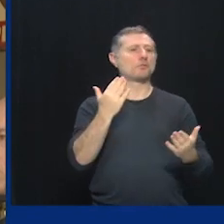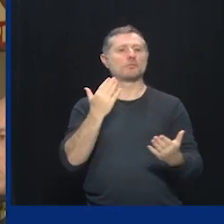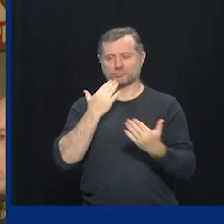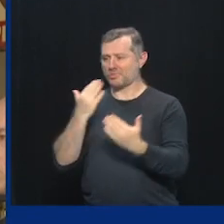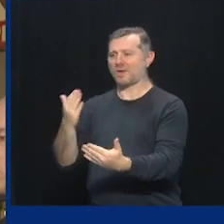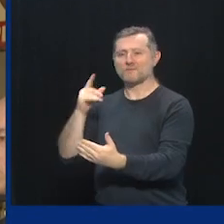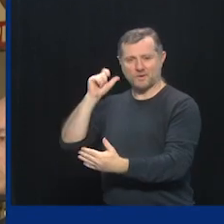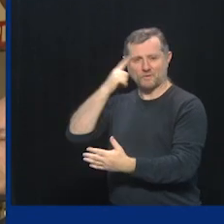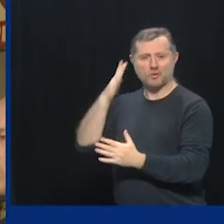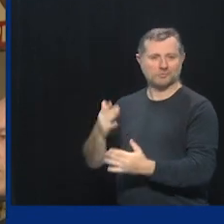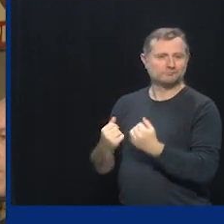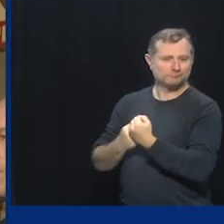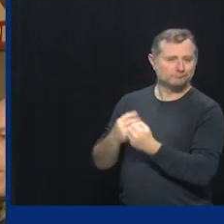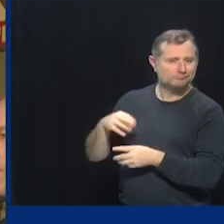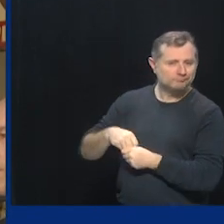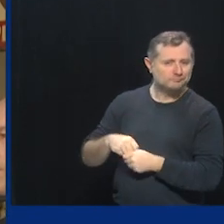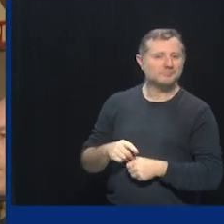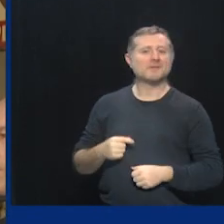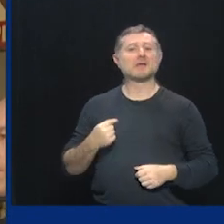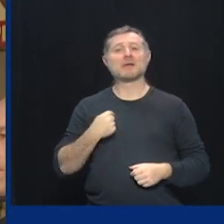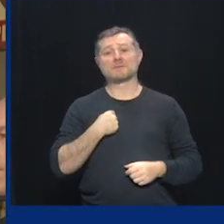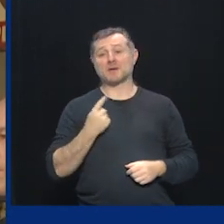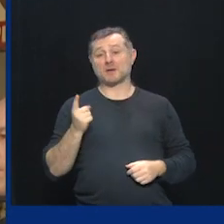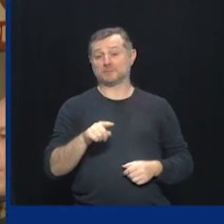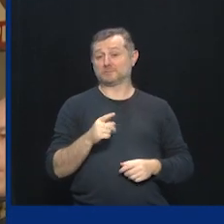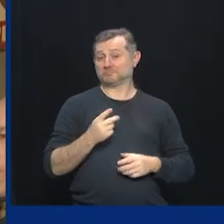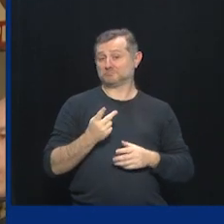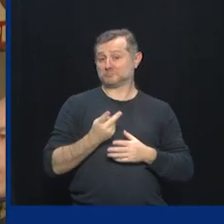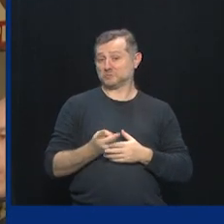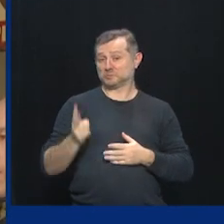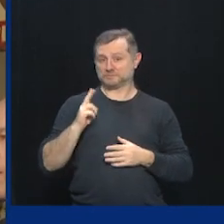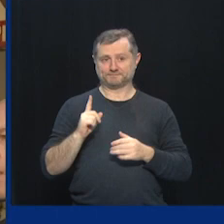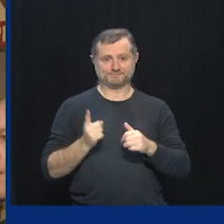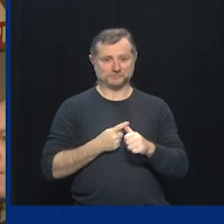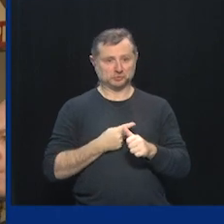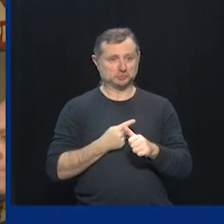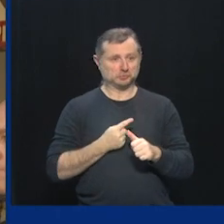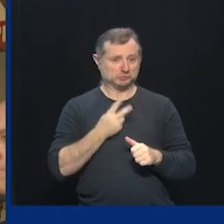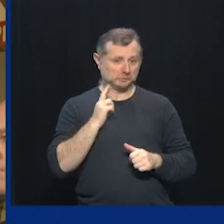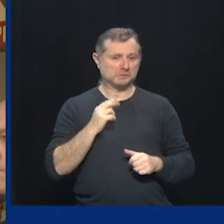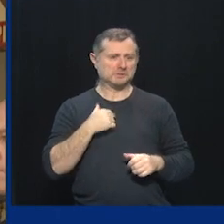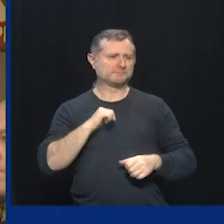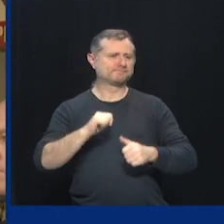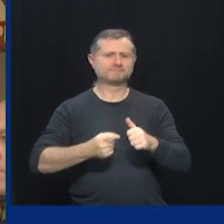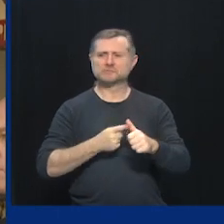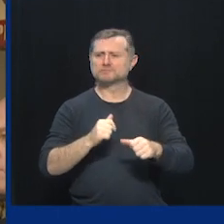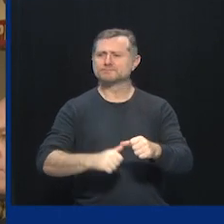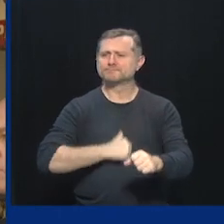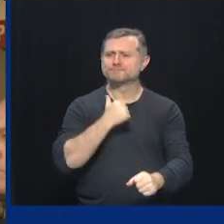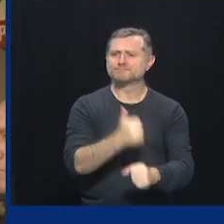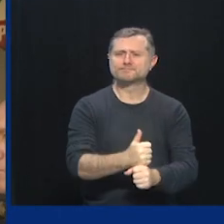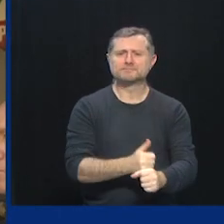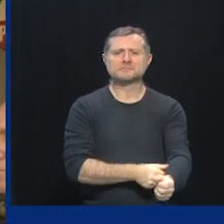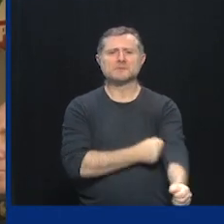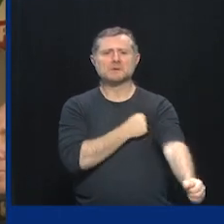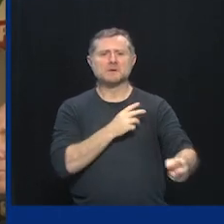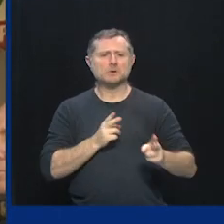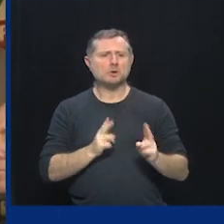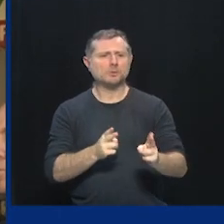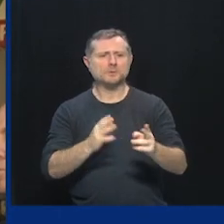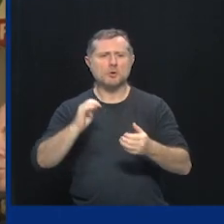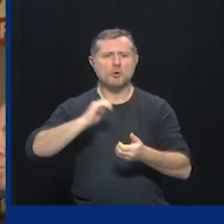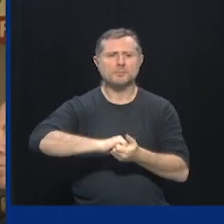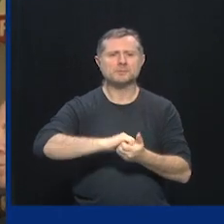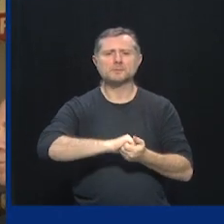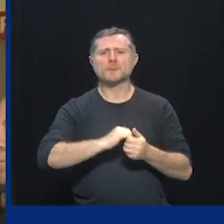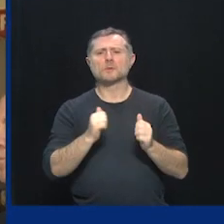came in a couple of weeks ago, one of the first things I did was to establish an urgent collaboration with the City of New